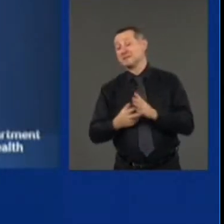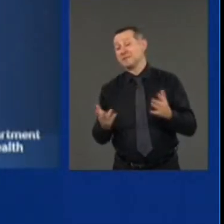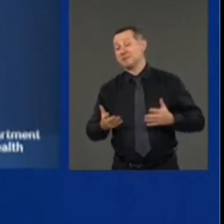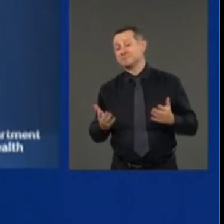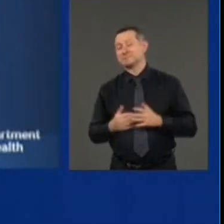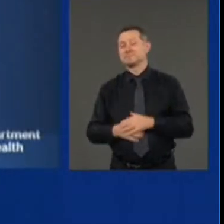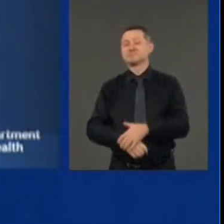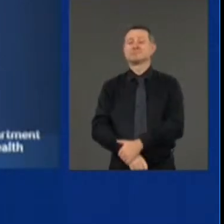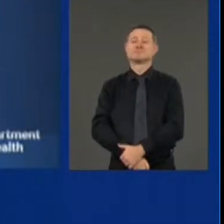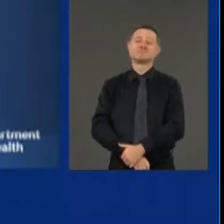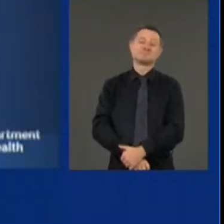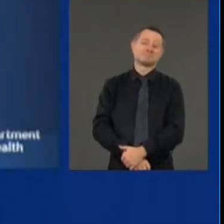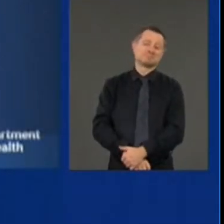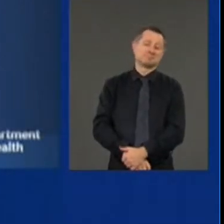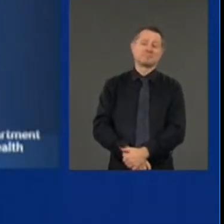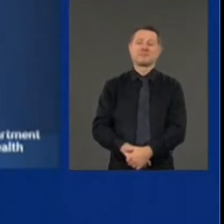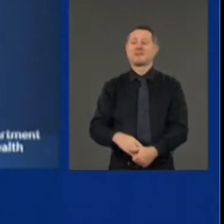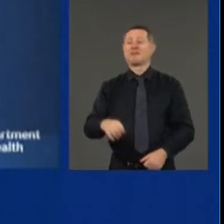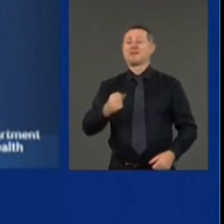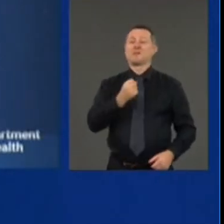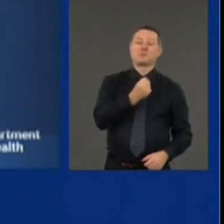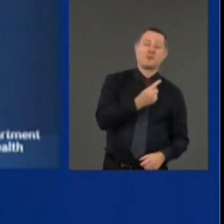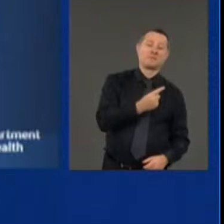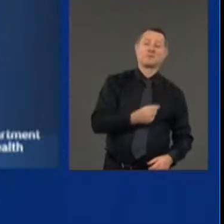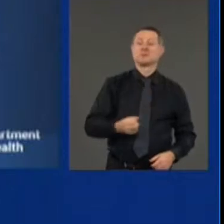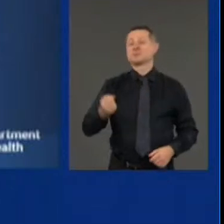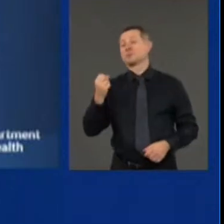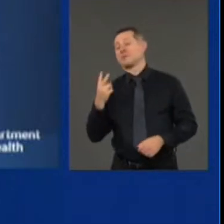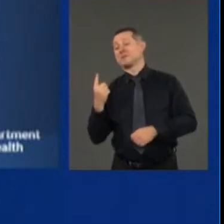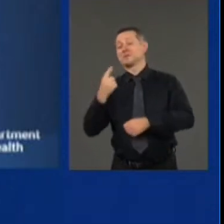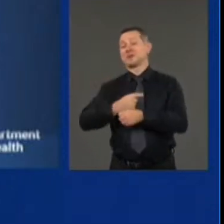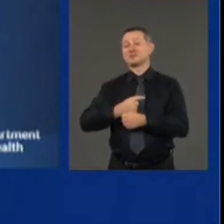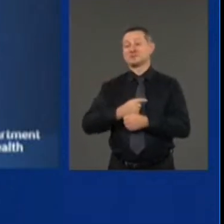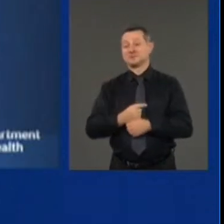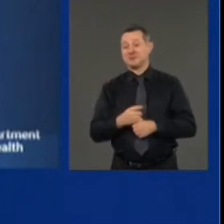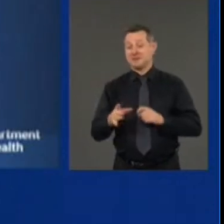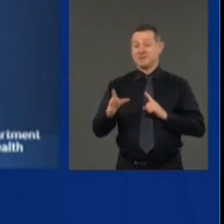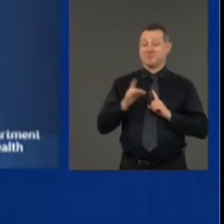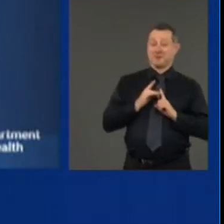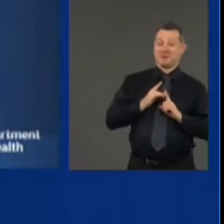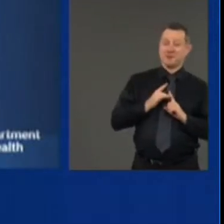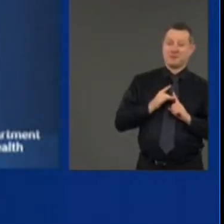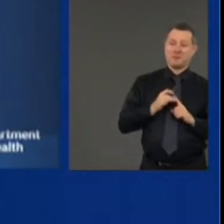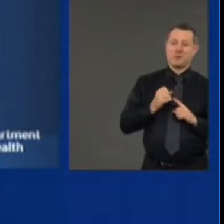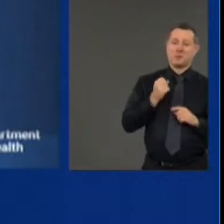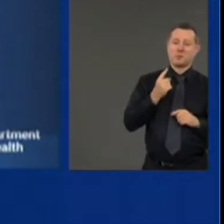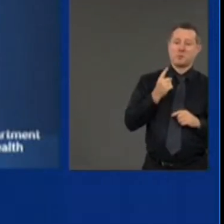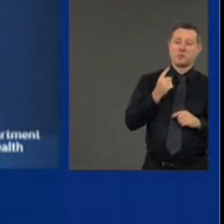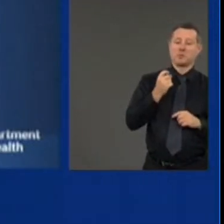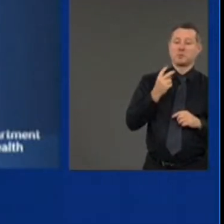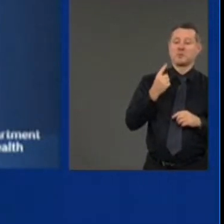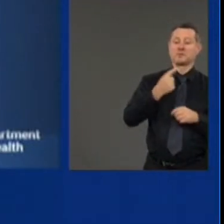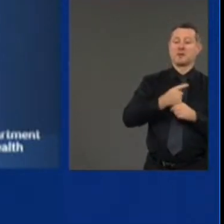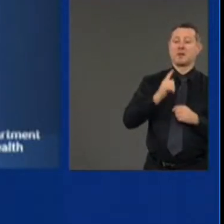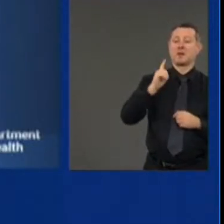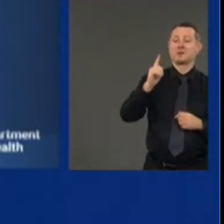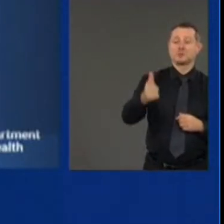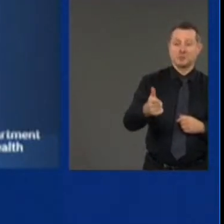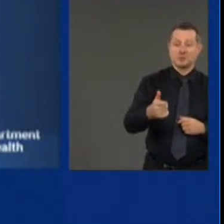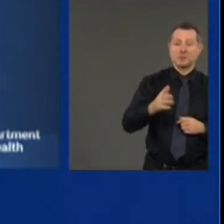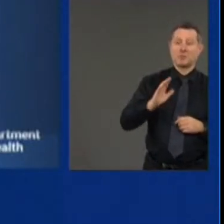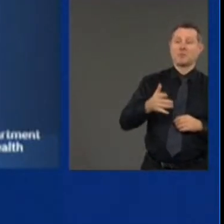perhaps 11, 12 days, maybe even more, from the moment that virus entered their bodies and when they were admitted to a nursing home. And there's